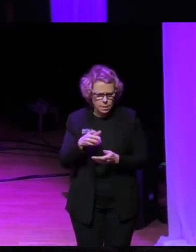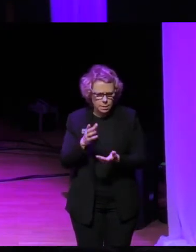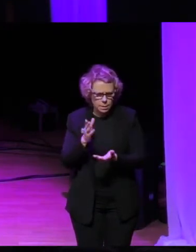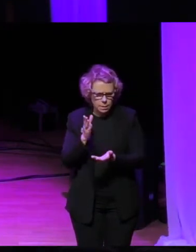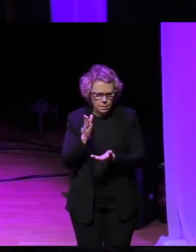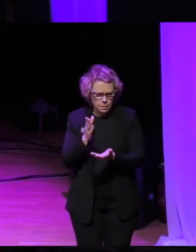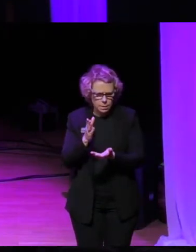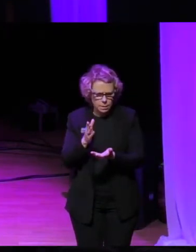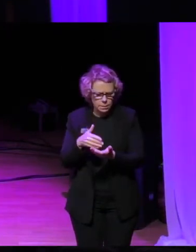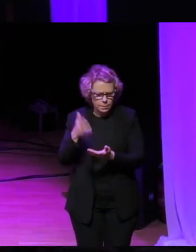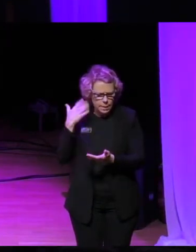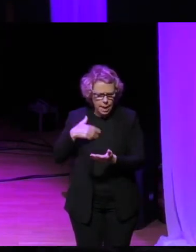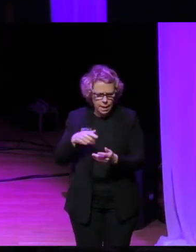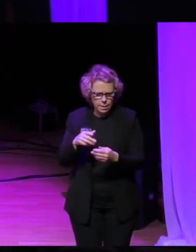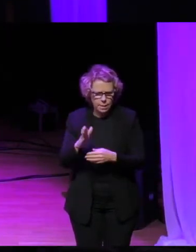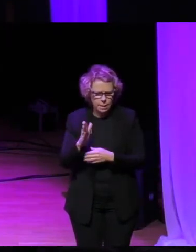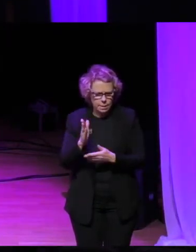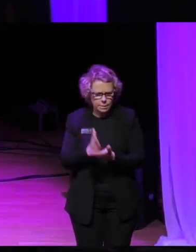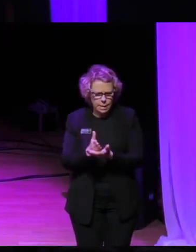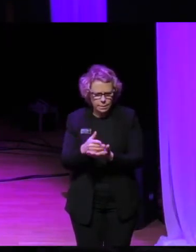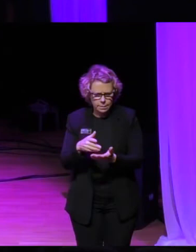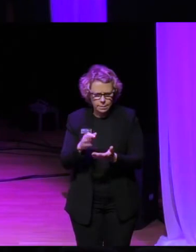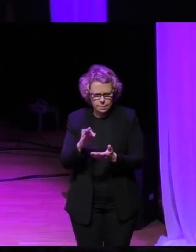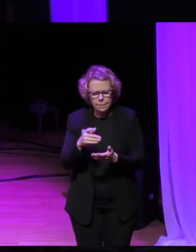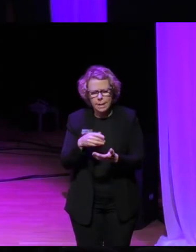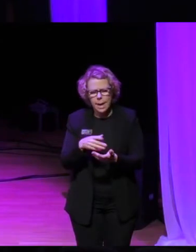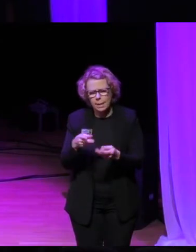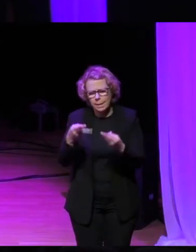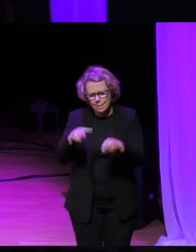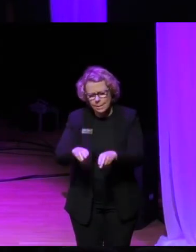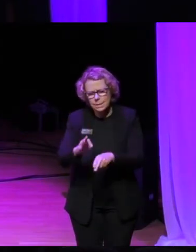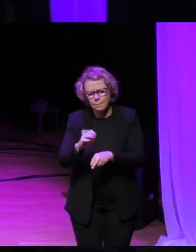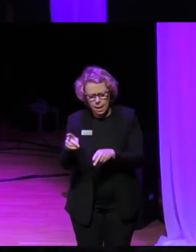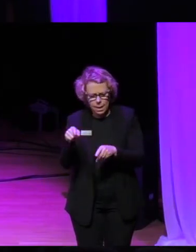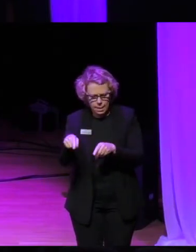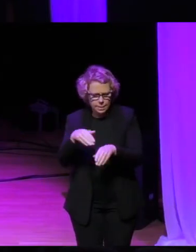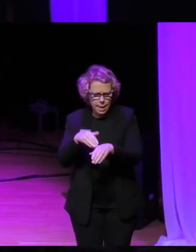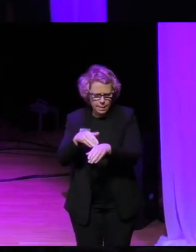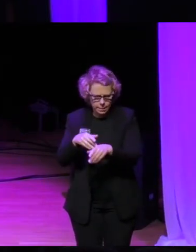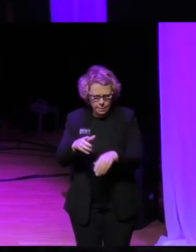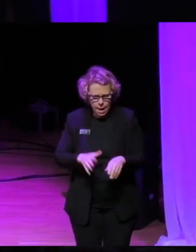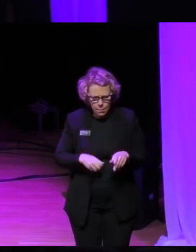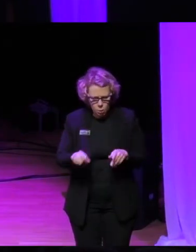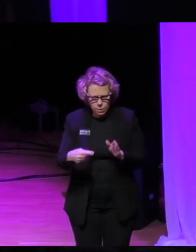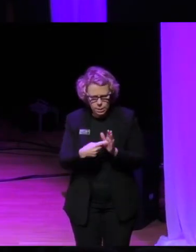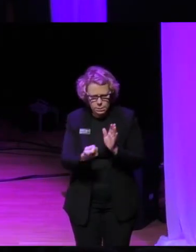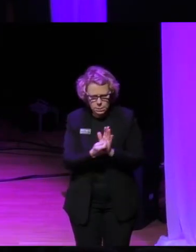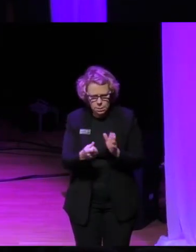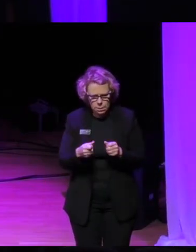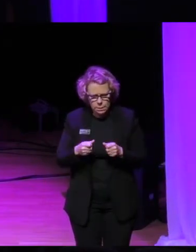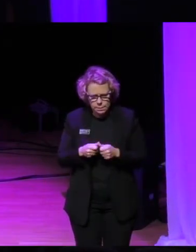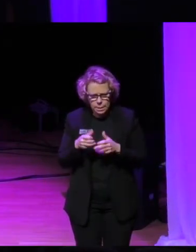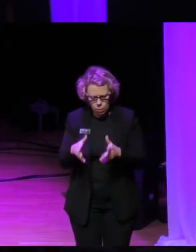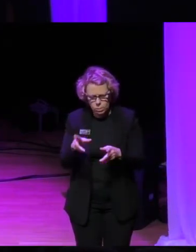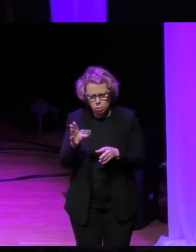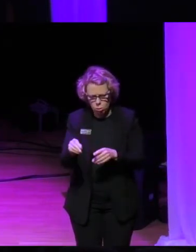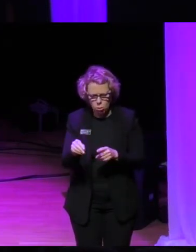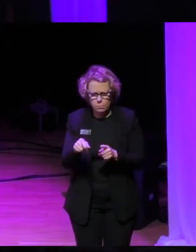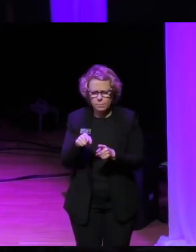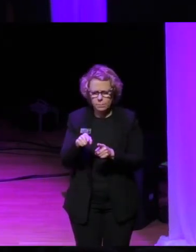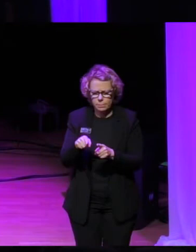articulated in a subsequent case known as Planned Parenthood v. Casey. So in effect, the rule is that the government cannot place an undue burden on a